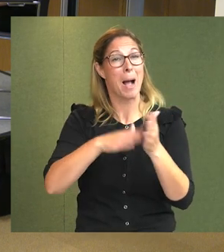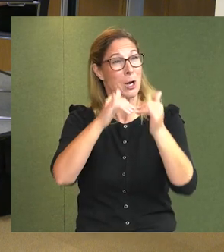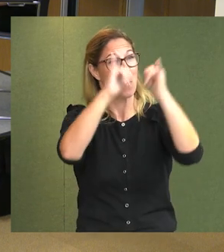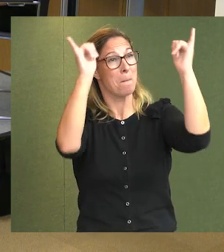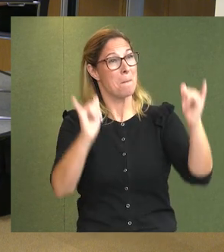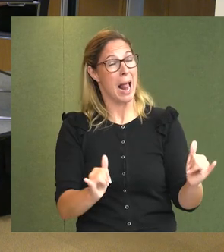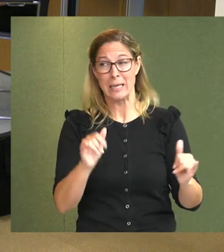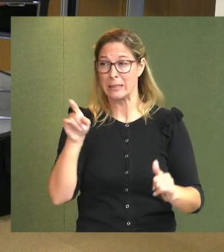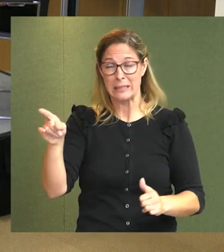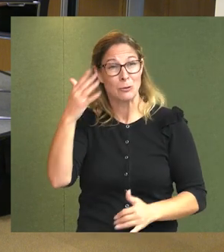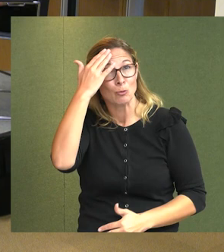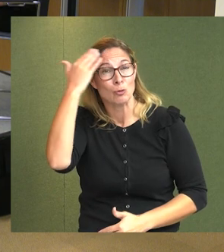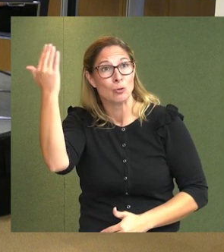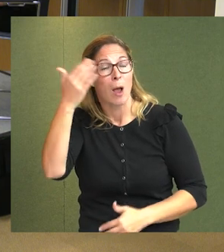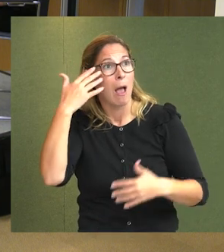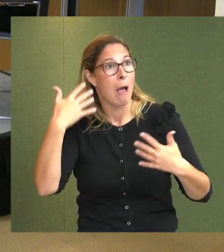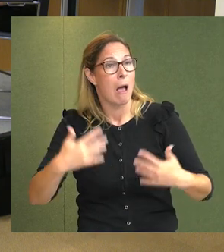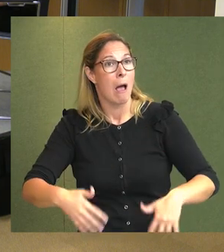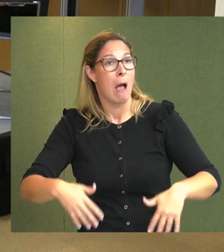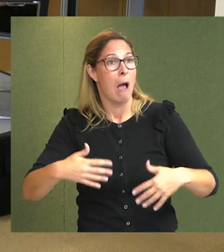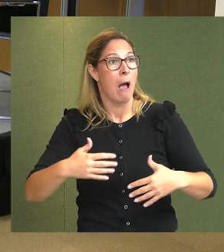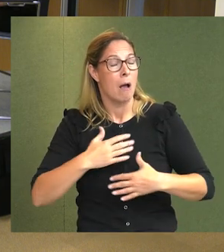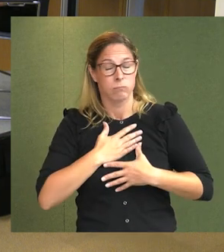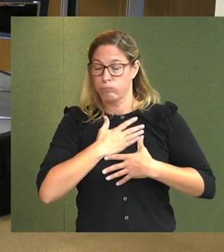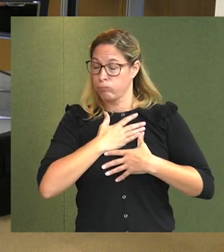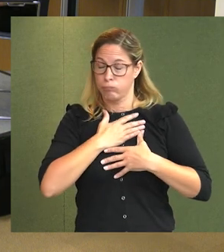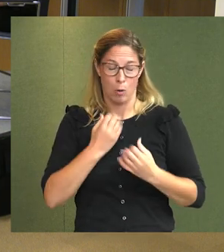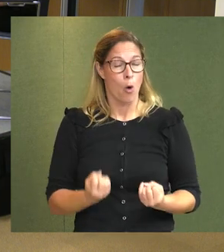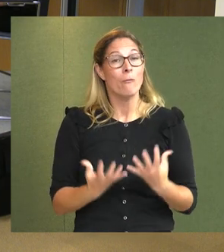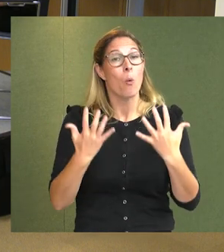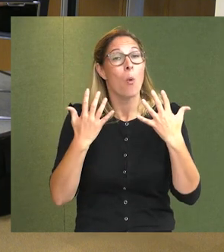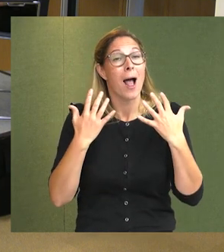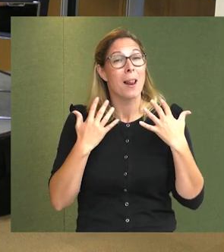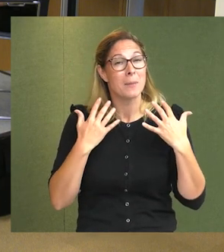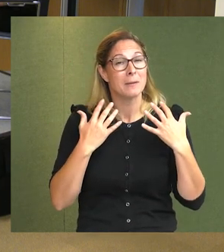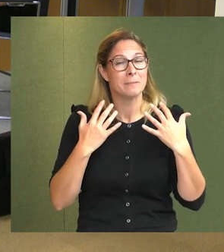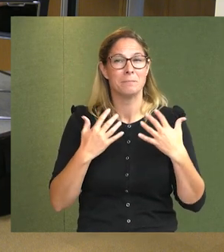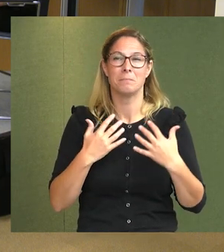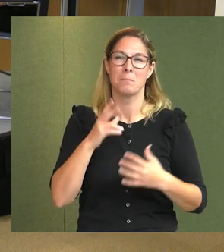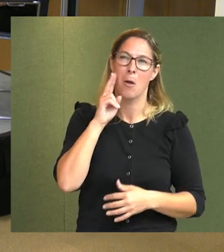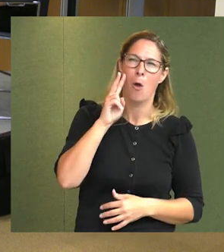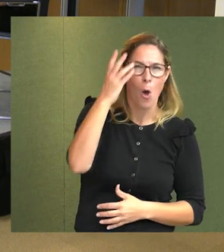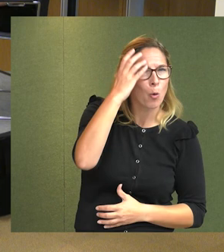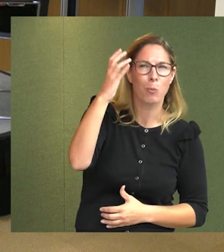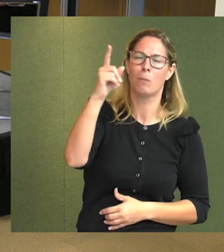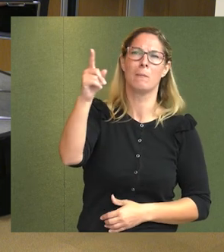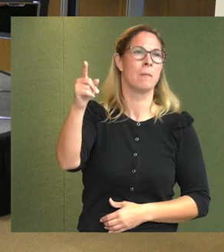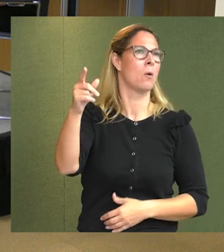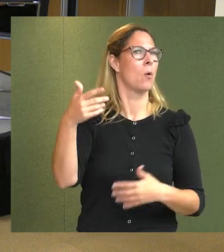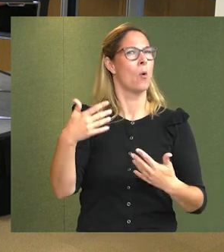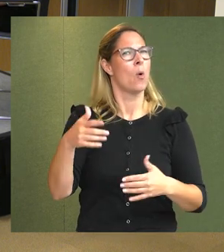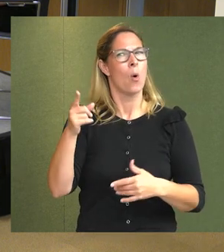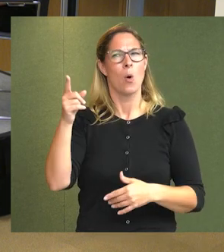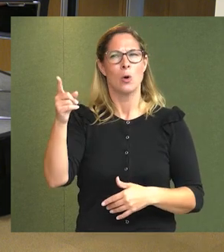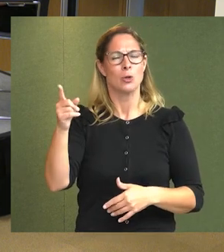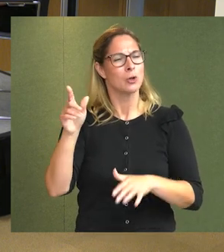overwhelming for him. I saw how Her Majesty was able to put people at their ease and make them the focus of